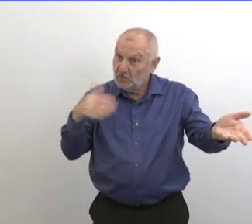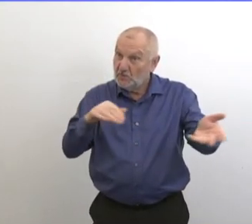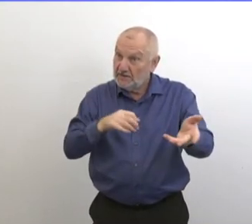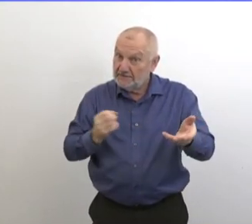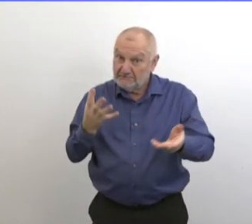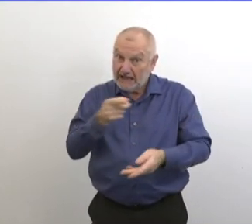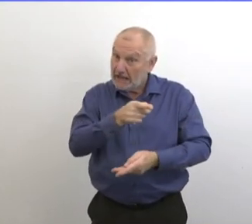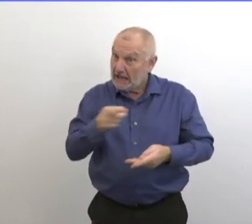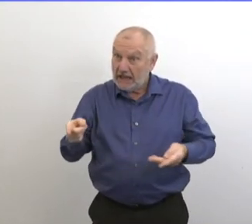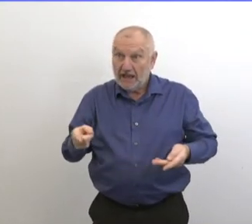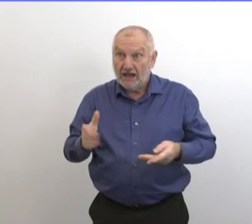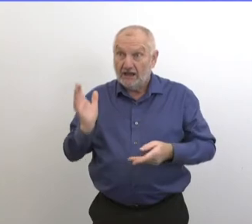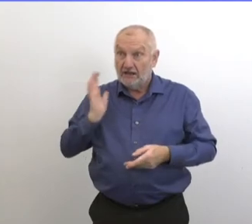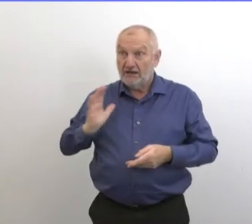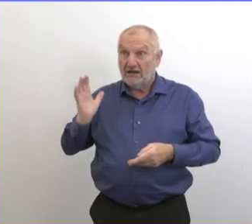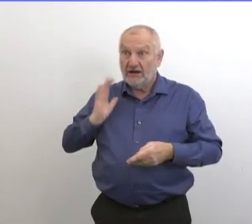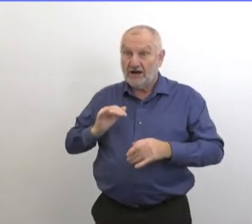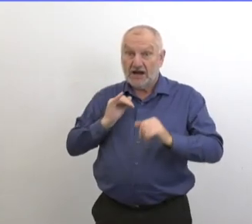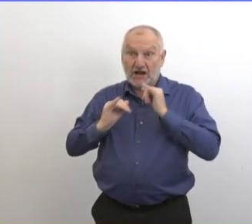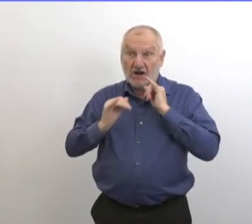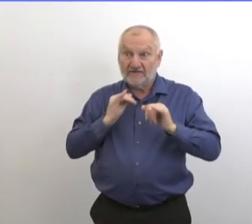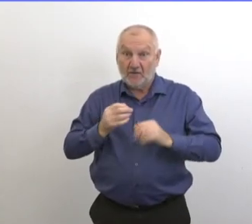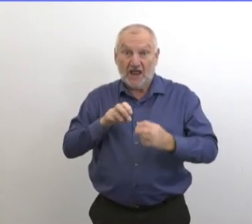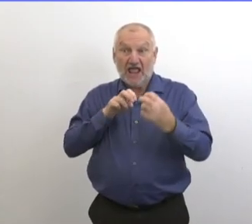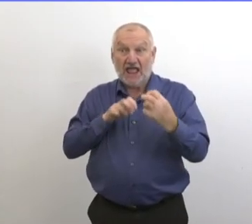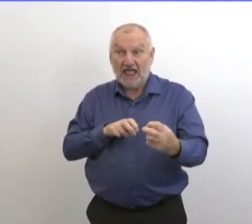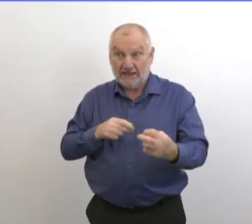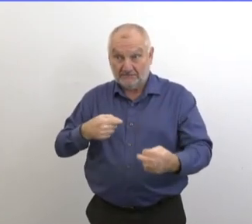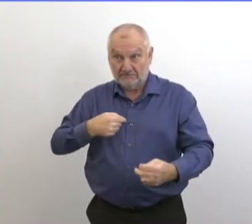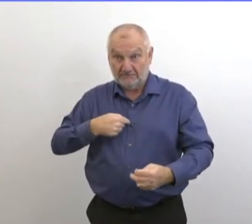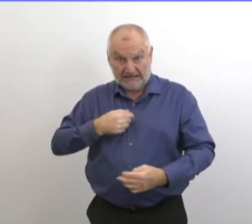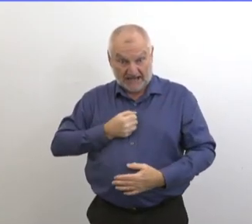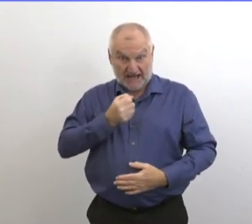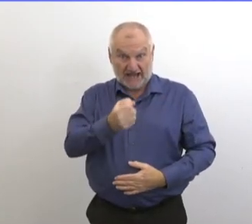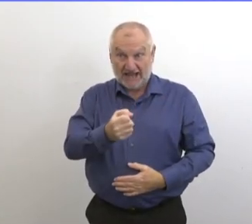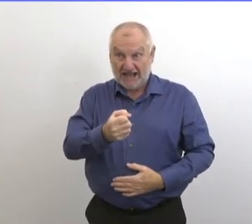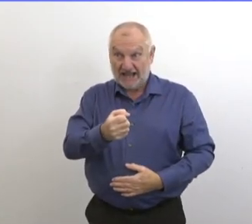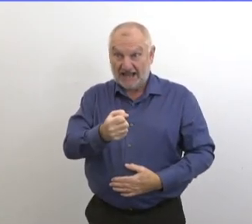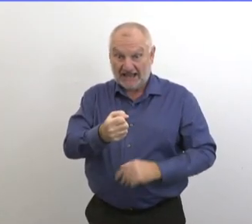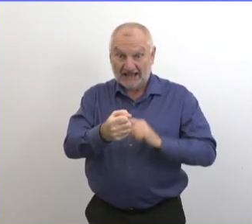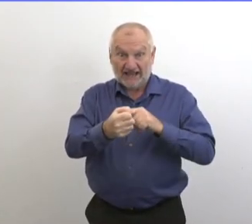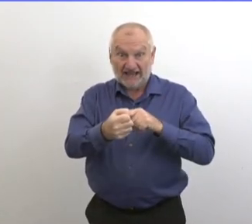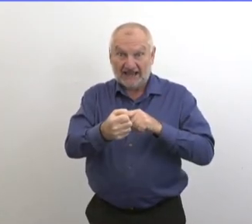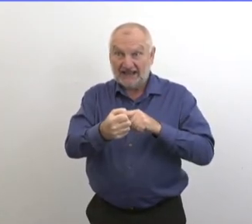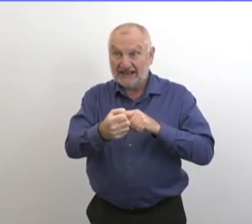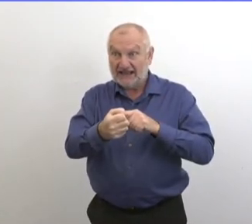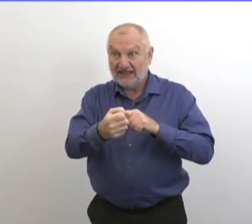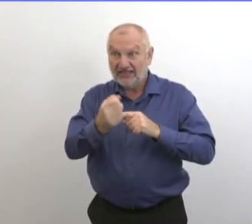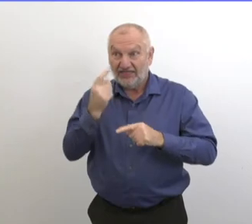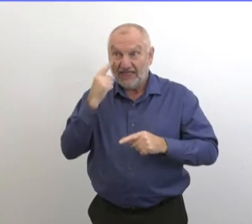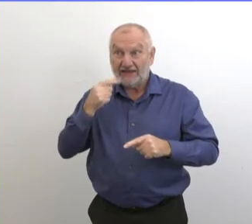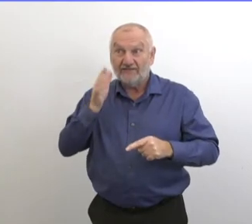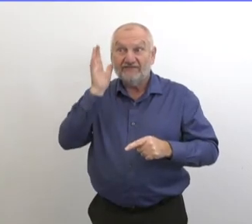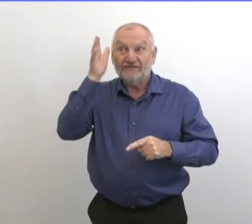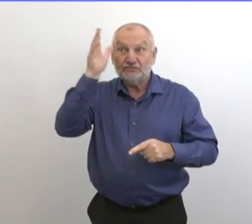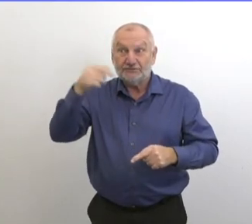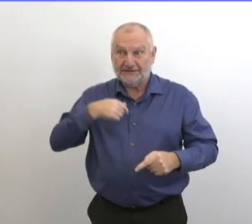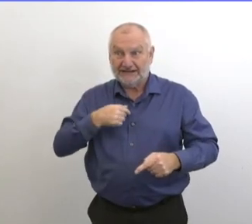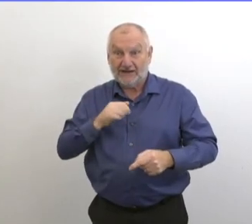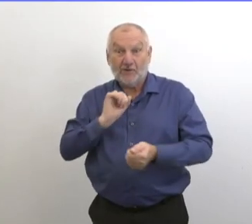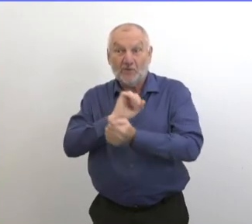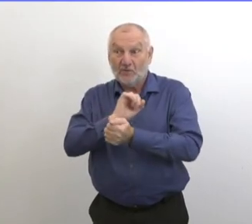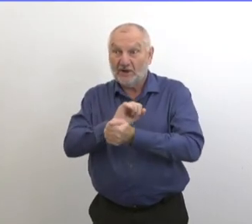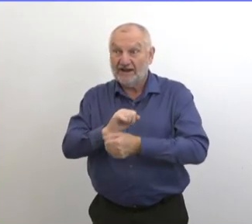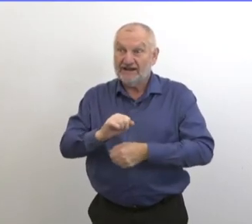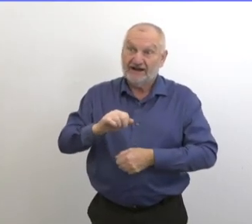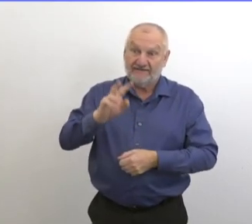they never dreamed of working in congregate settings and in a pandemic where, you know, a virus is